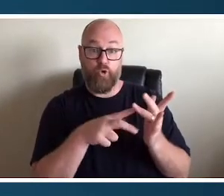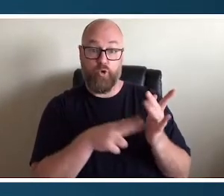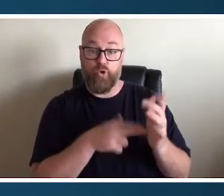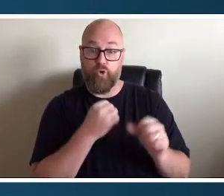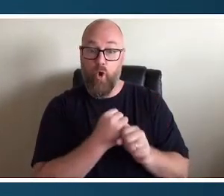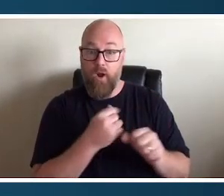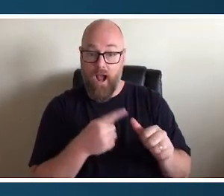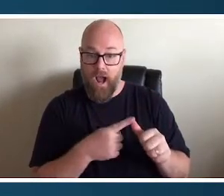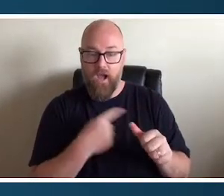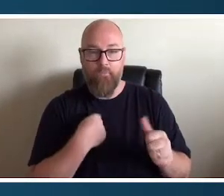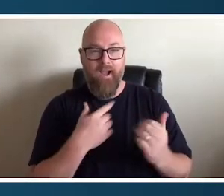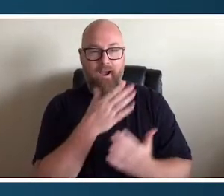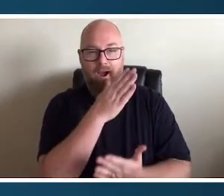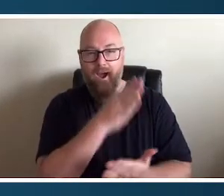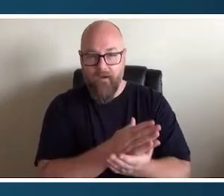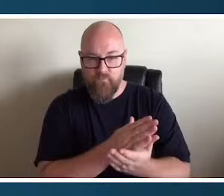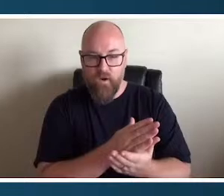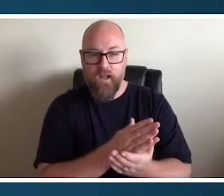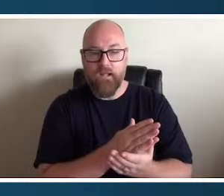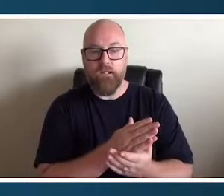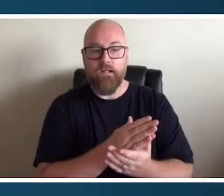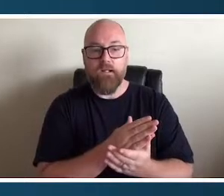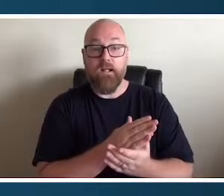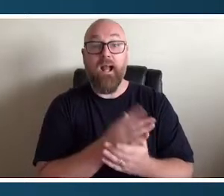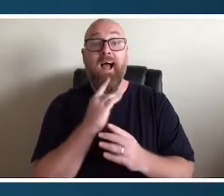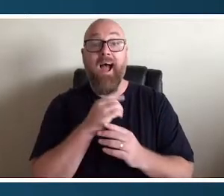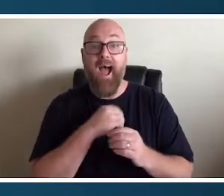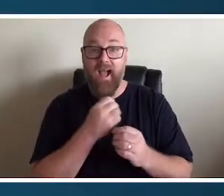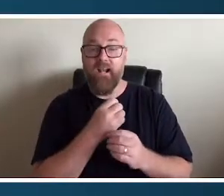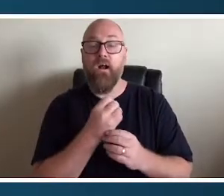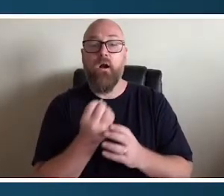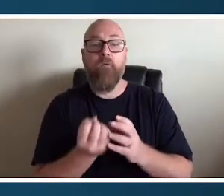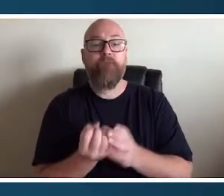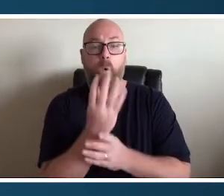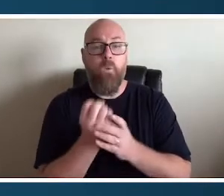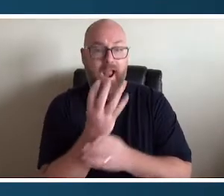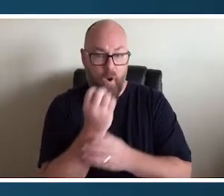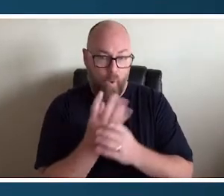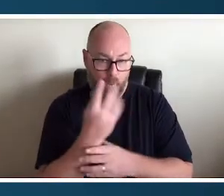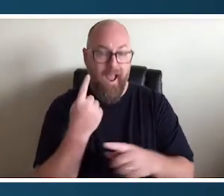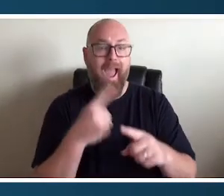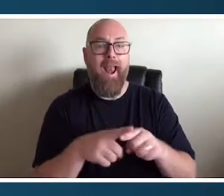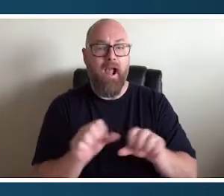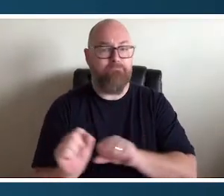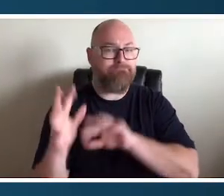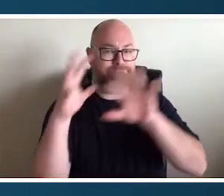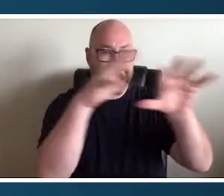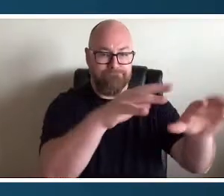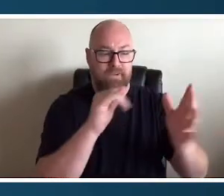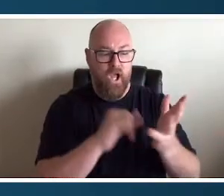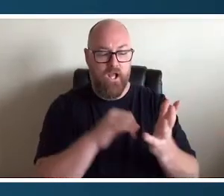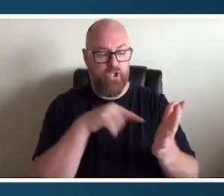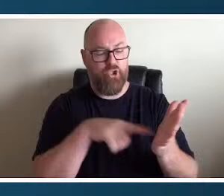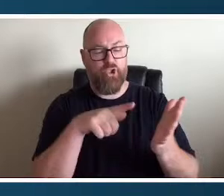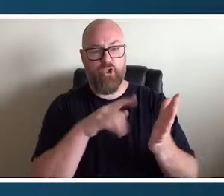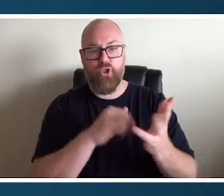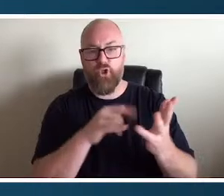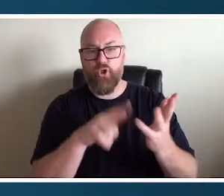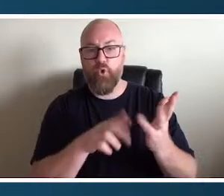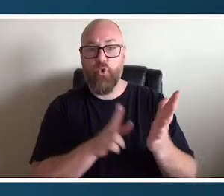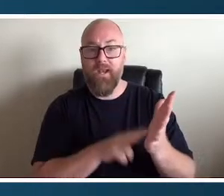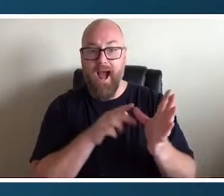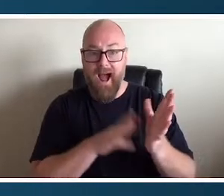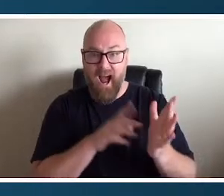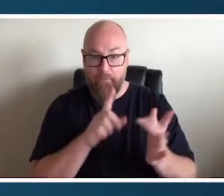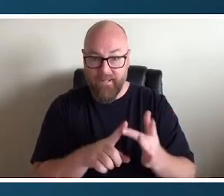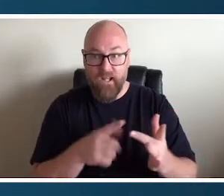our fieldwork there, the volcanic eruption happened and there was a tsunami. We lost contact with our field team for about 10 days, didn't know what happened to them. So